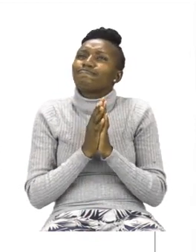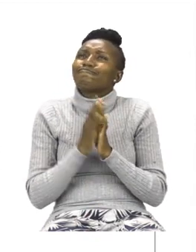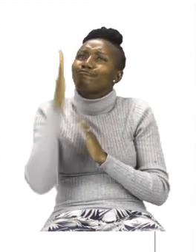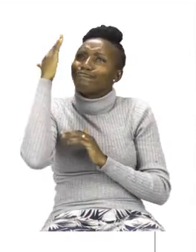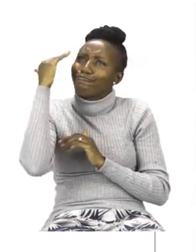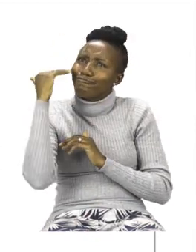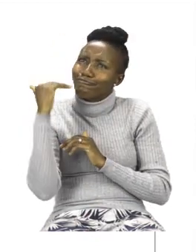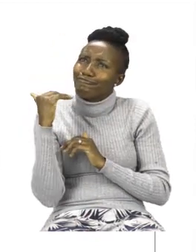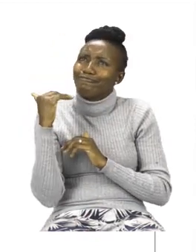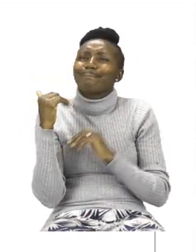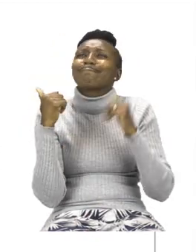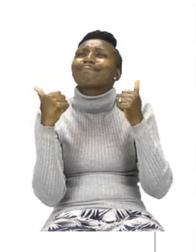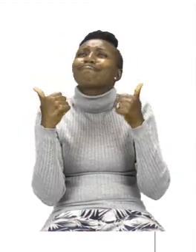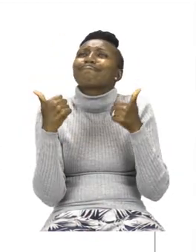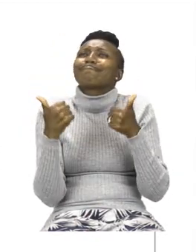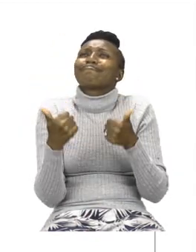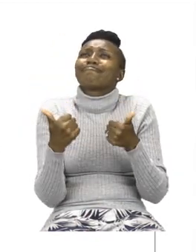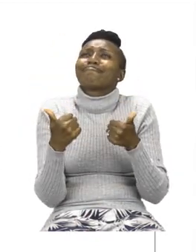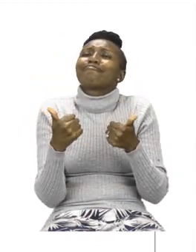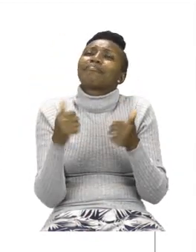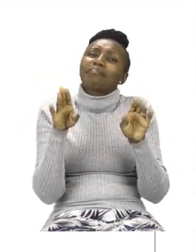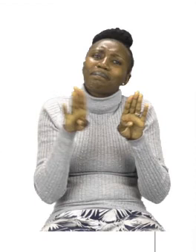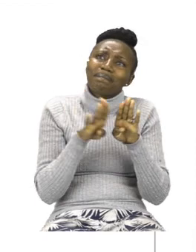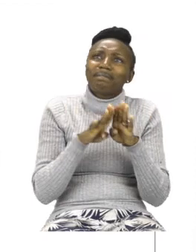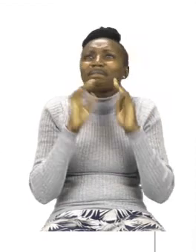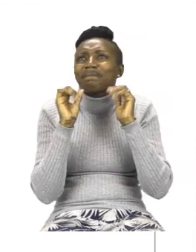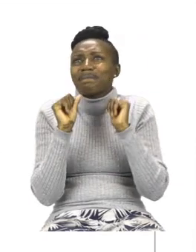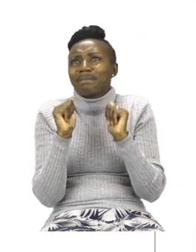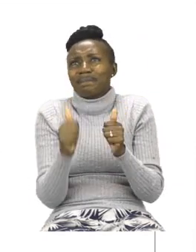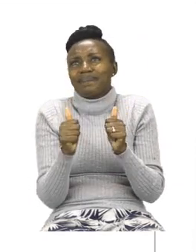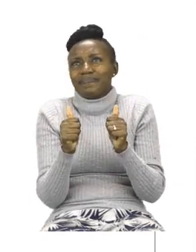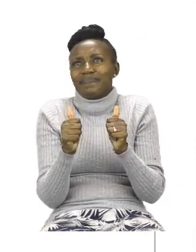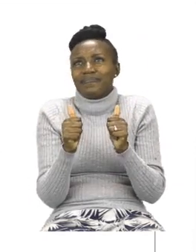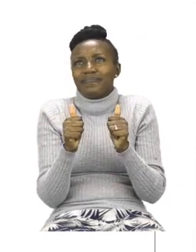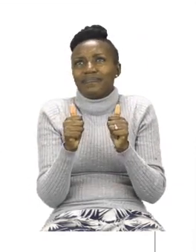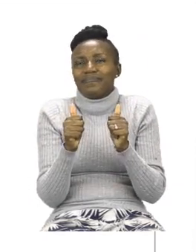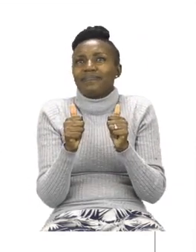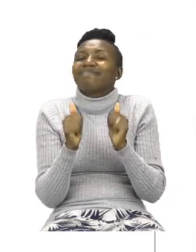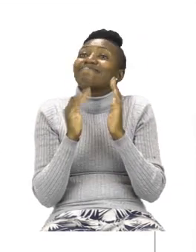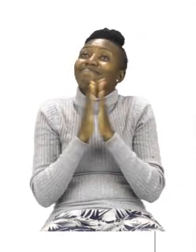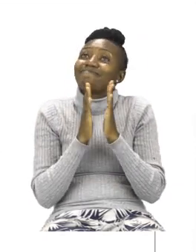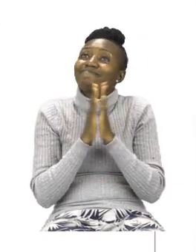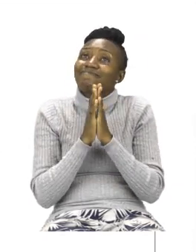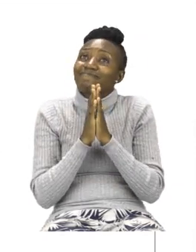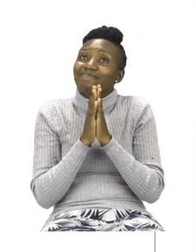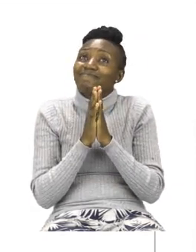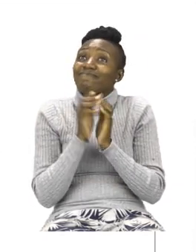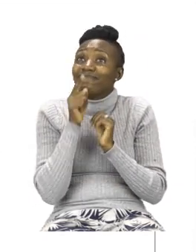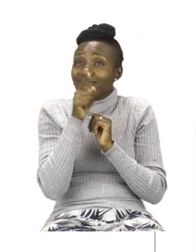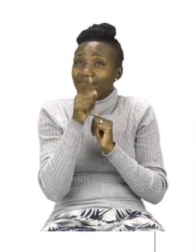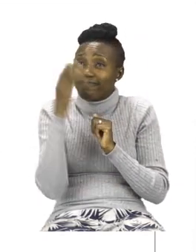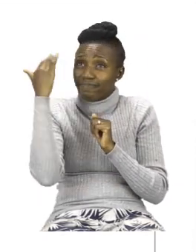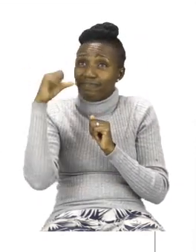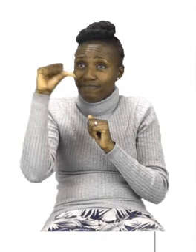say behave, we mean do good. So remember, for the picture we can see now,